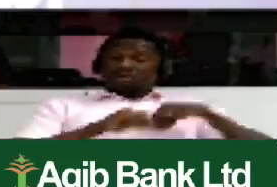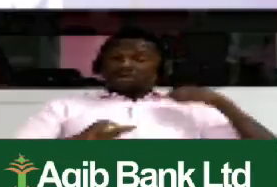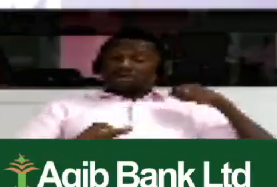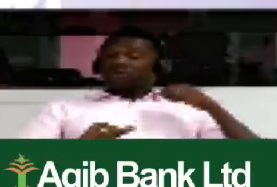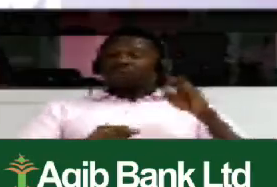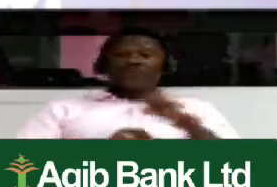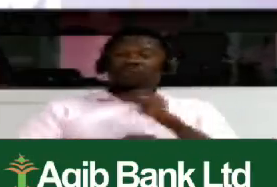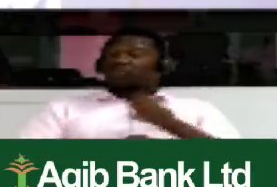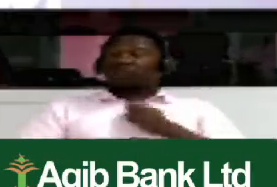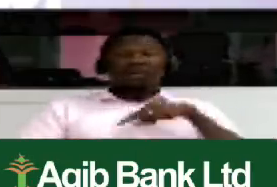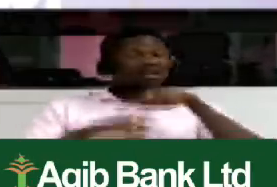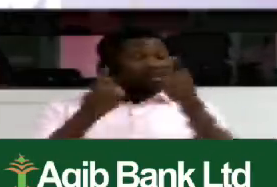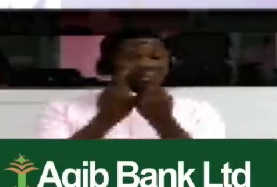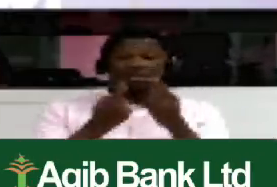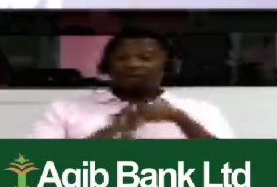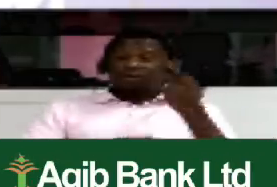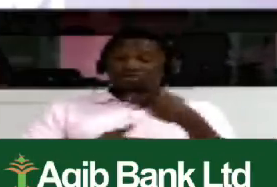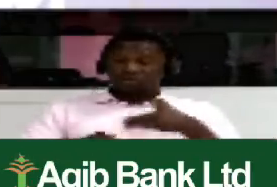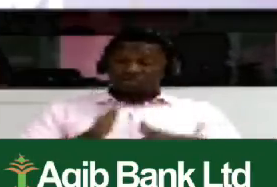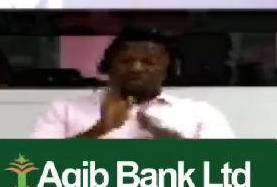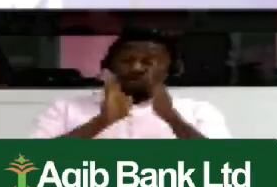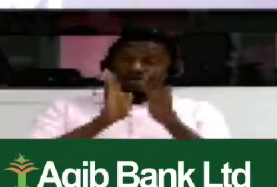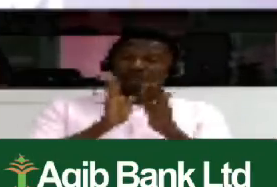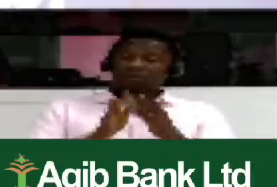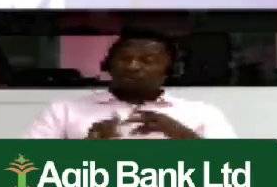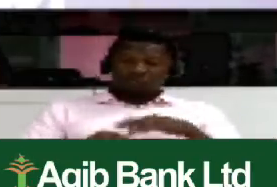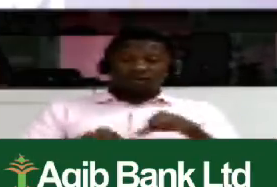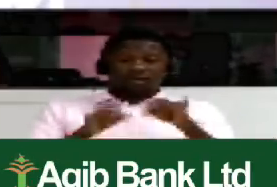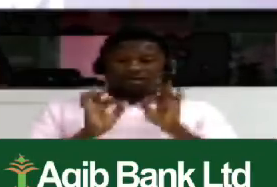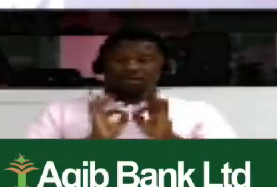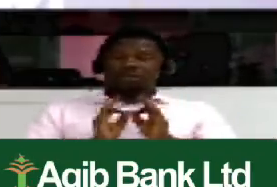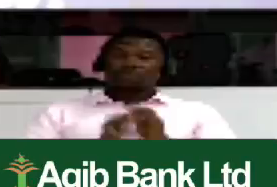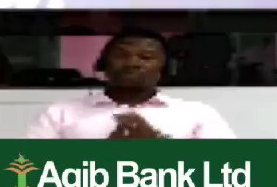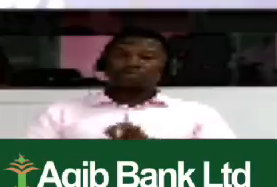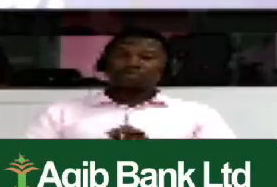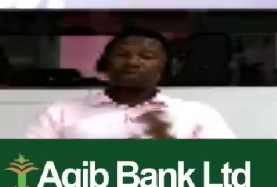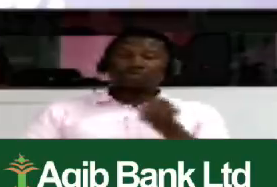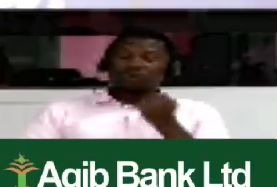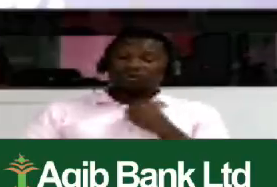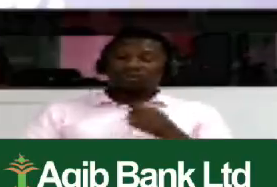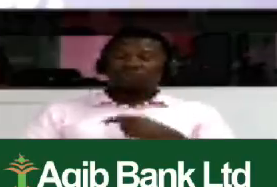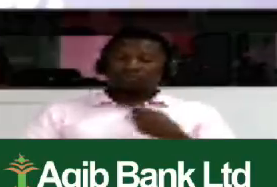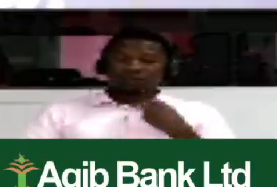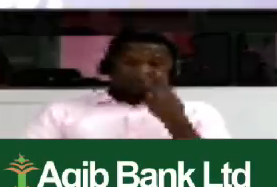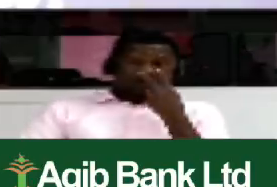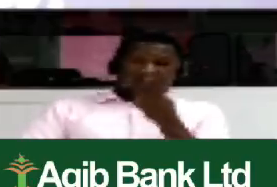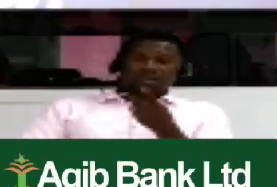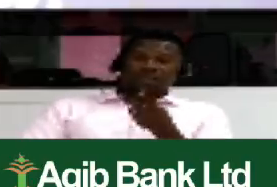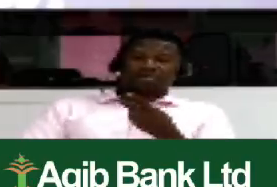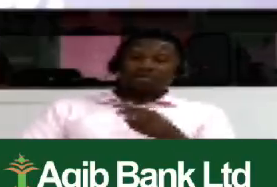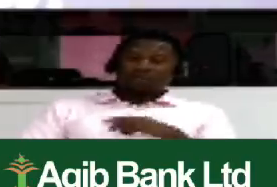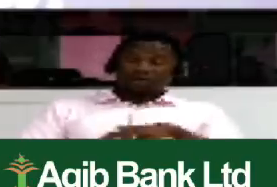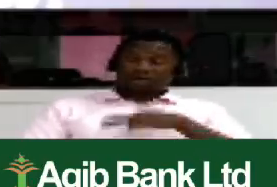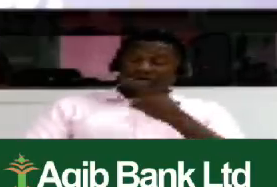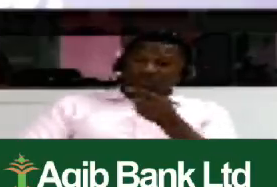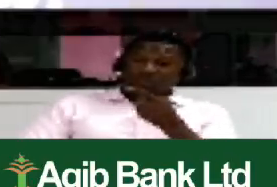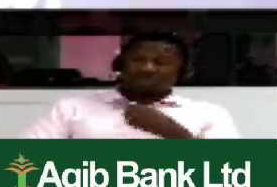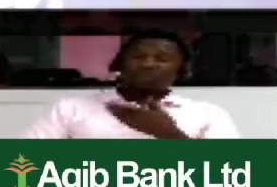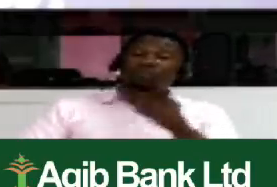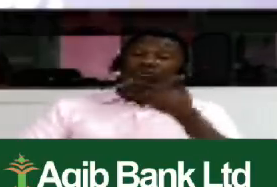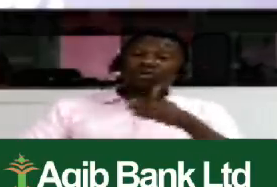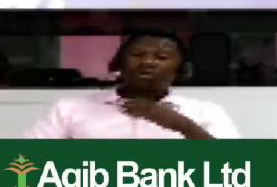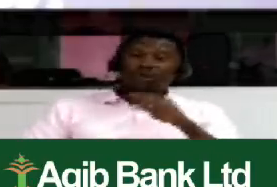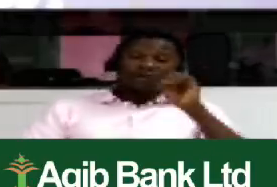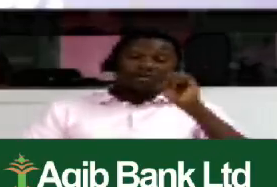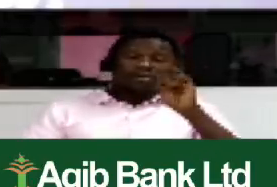we are not going to be afraid of anything. If it should come our way, we will take it, because we've already seen the fate of this young Ibrahim